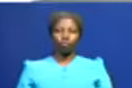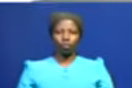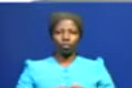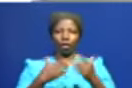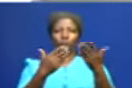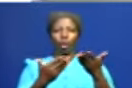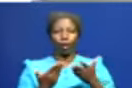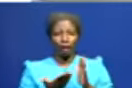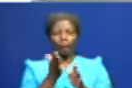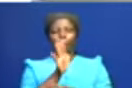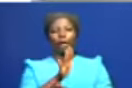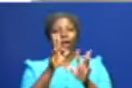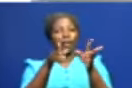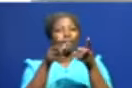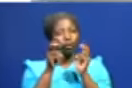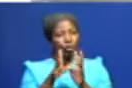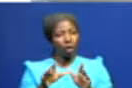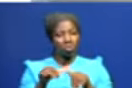foreign